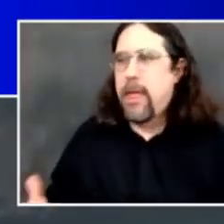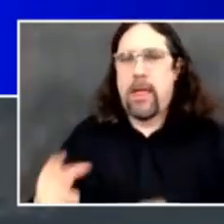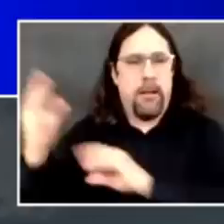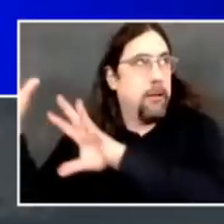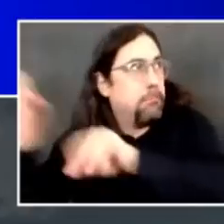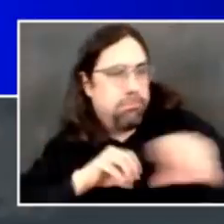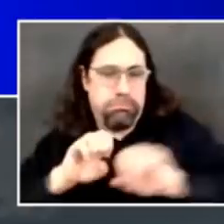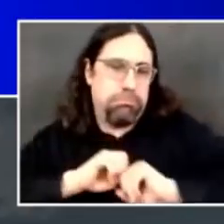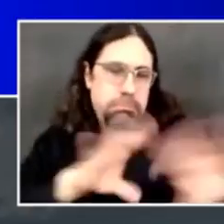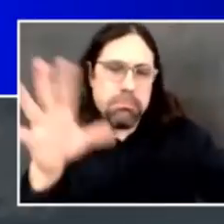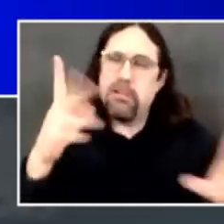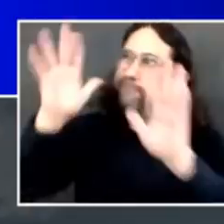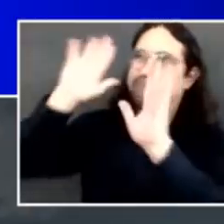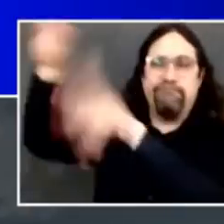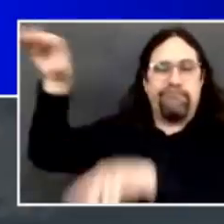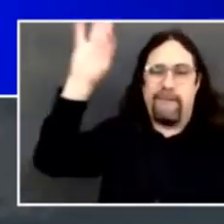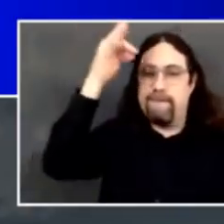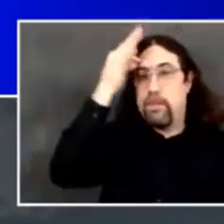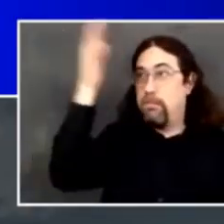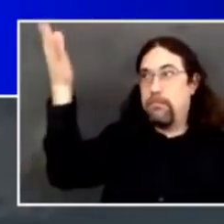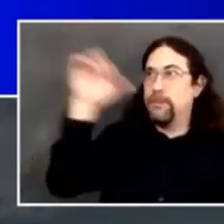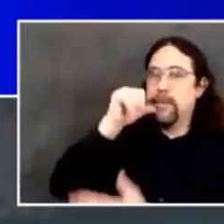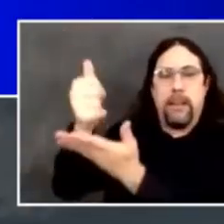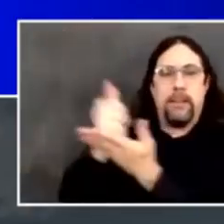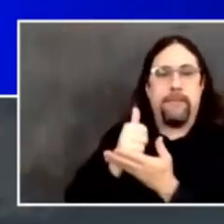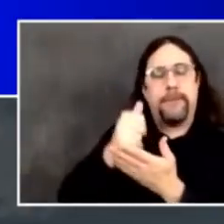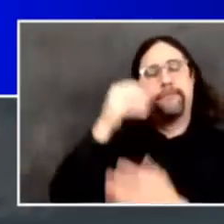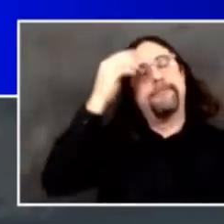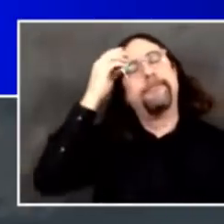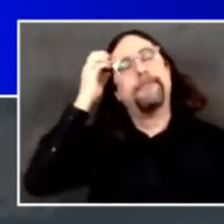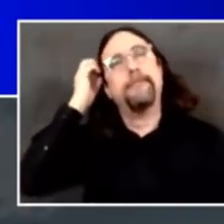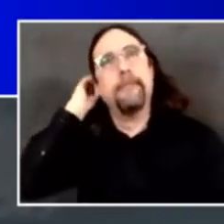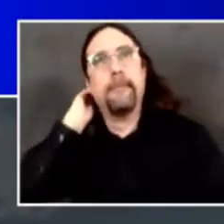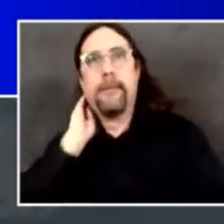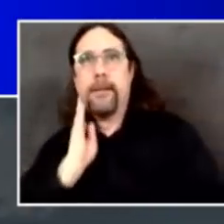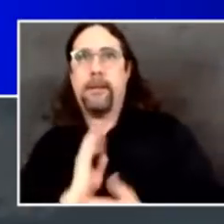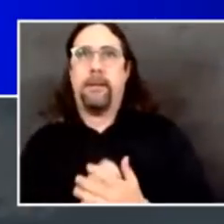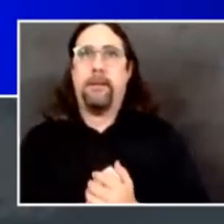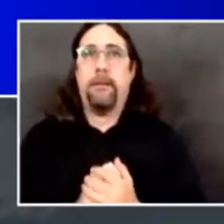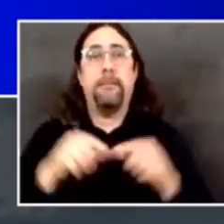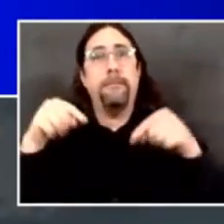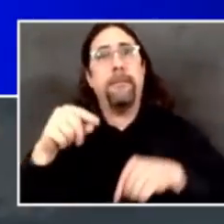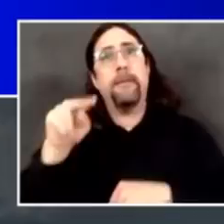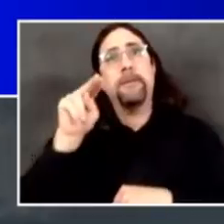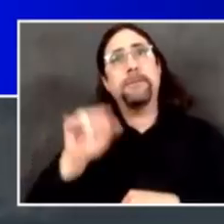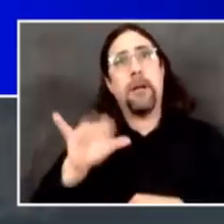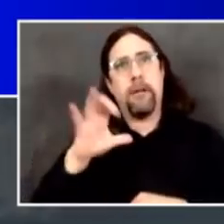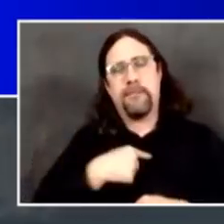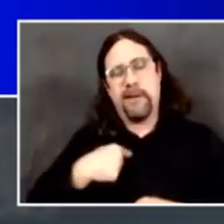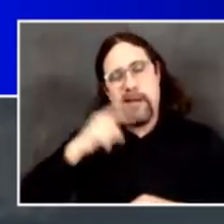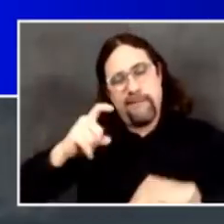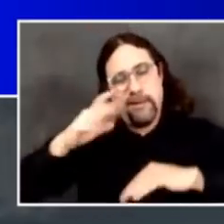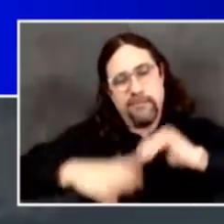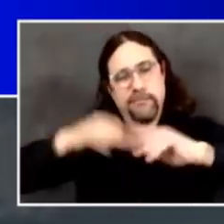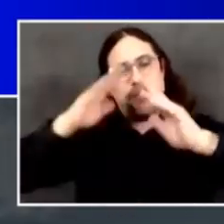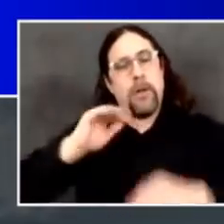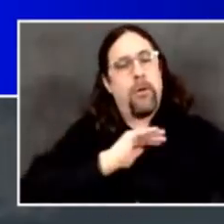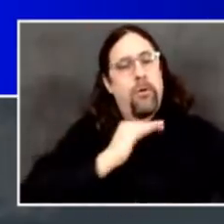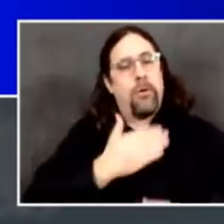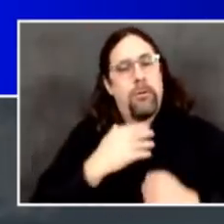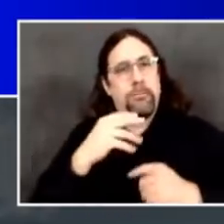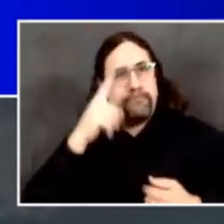fact that we're starting a New York City Strategic Reserve. And this is something that's going to grow. And it's not only going to be